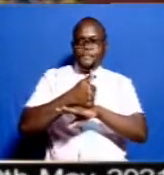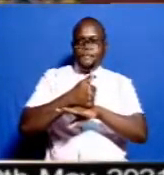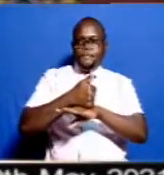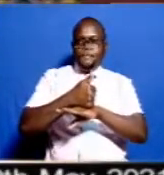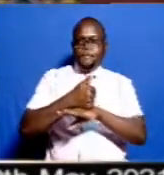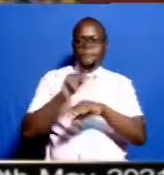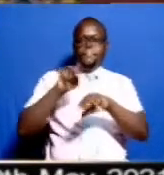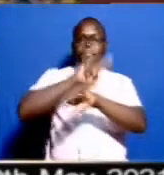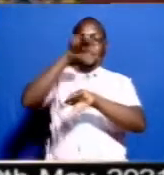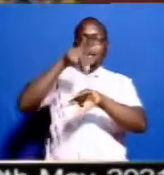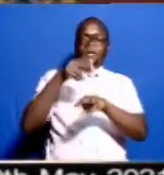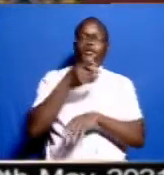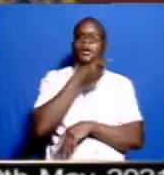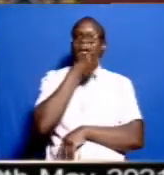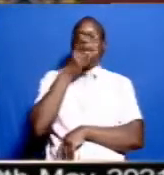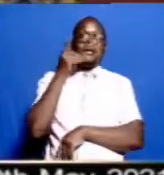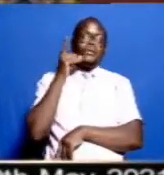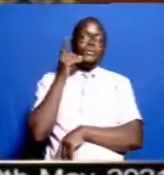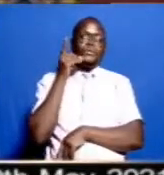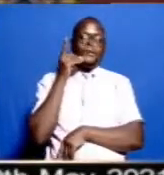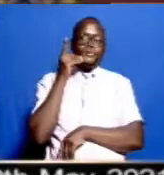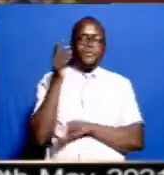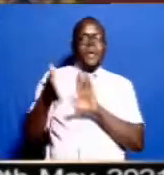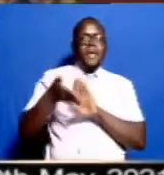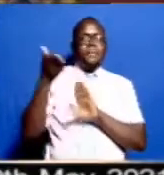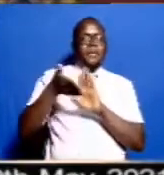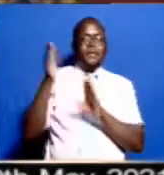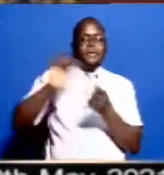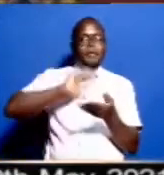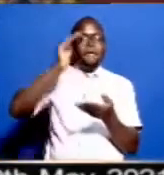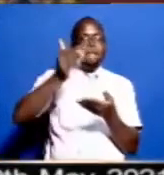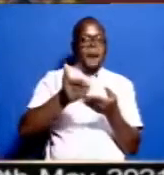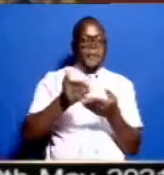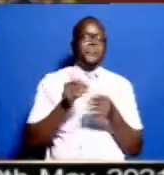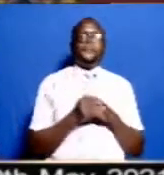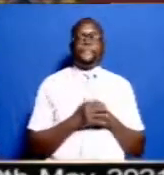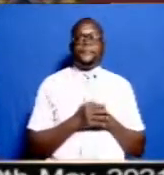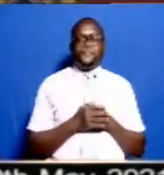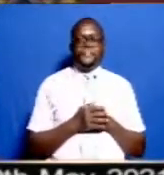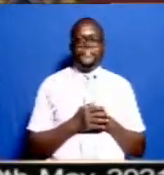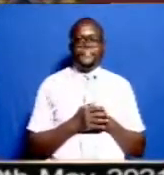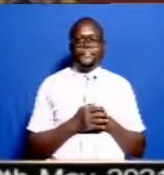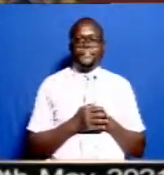a national drought emergency fund.